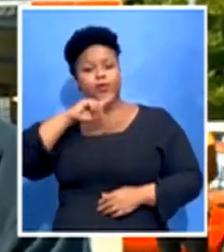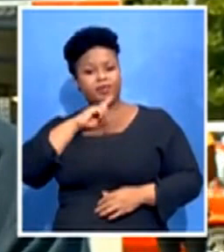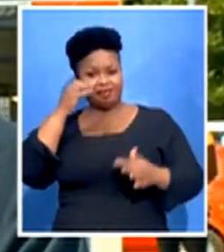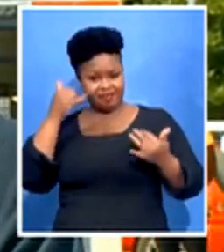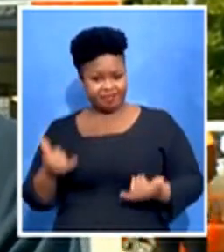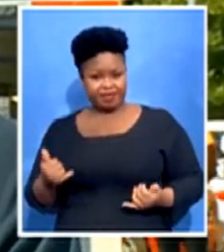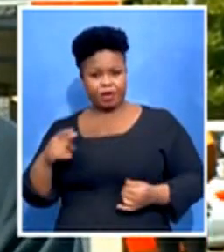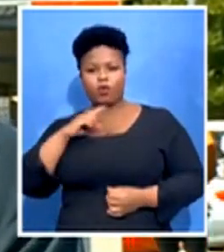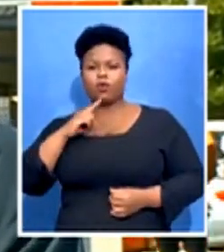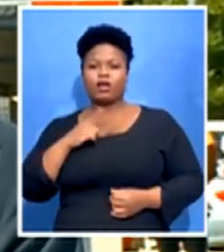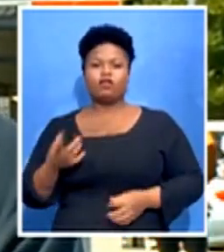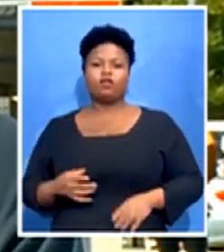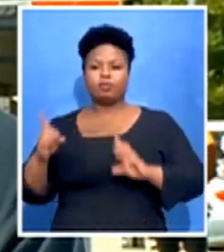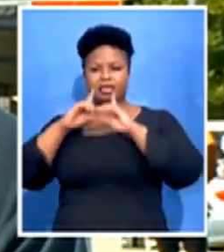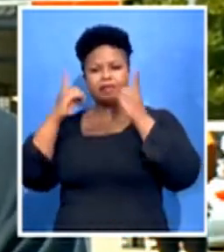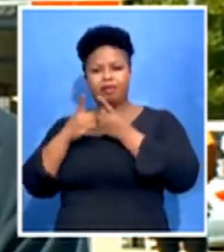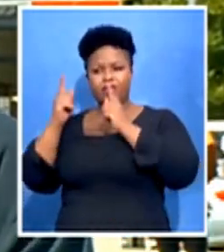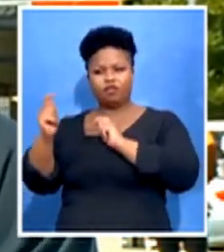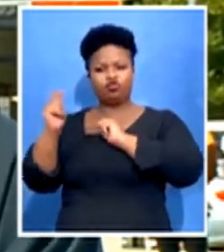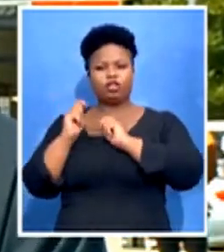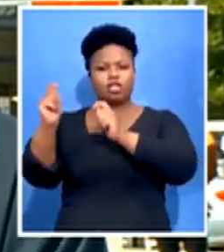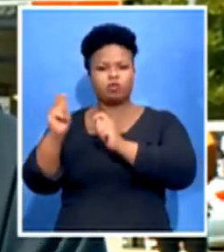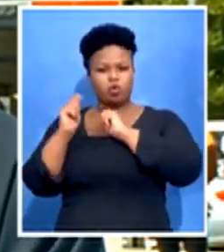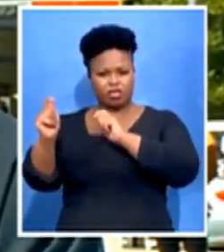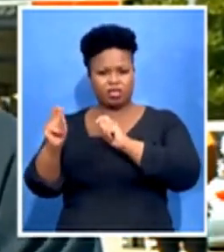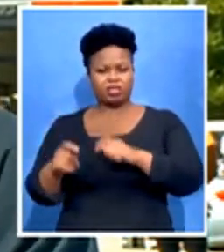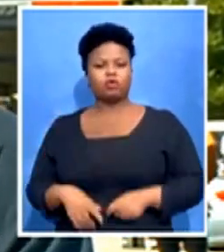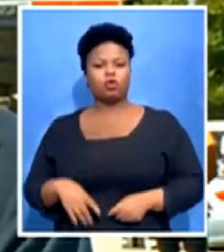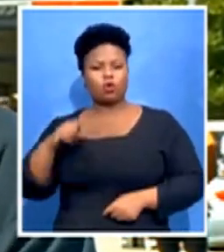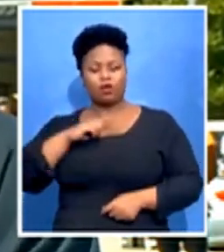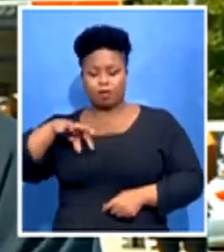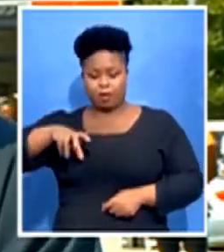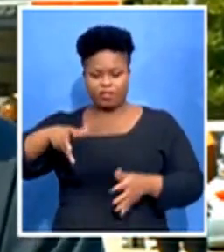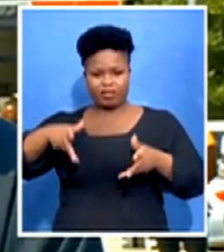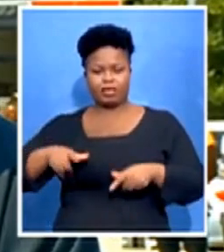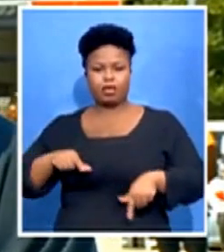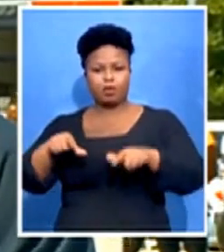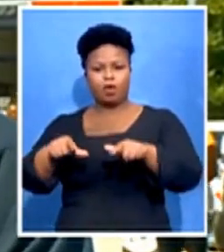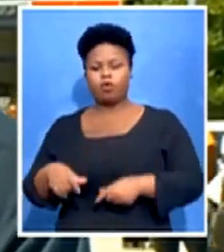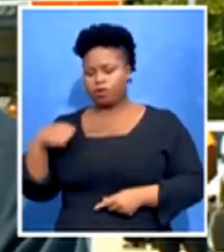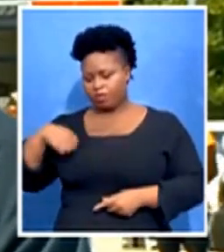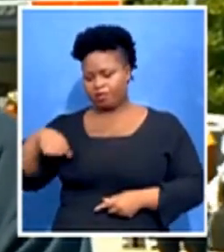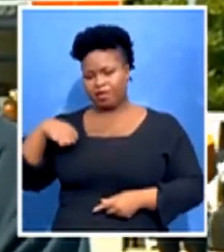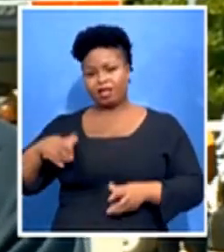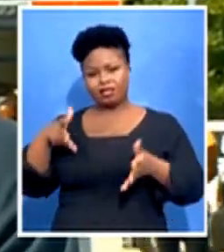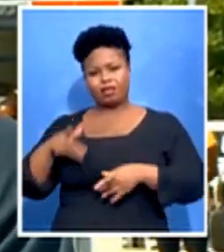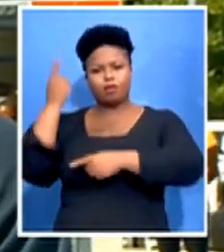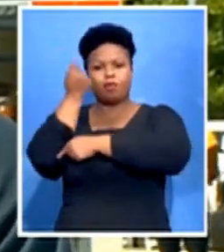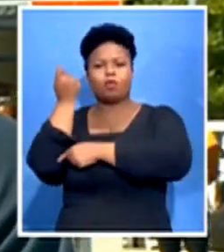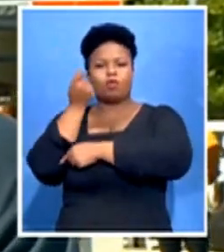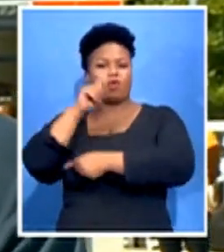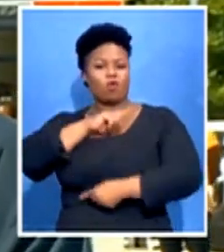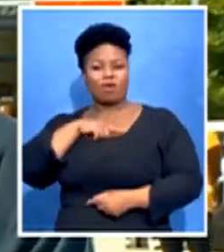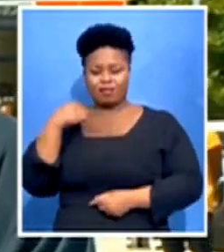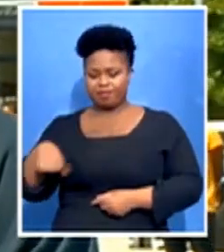le tsa polokego ba Lempopo le yona municipality wa Polokwane mo municipality wa Polokwane ba checkelago ba